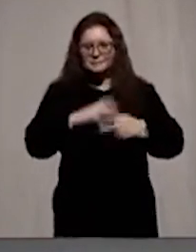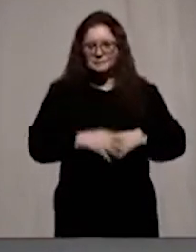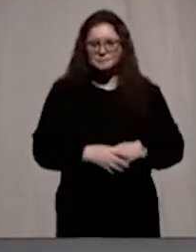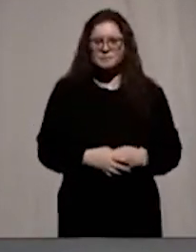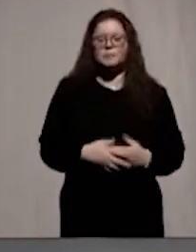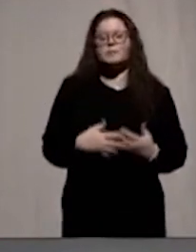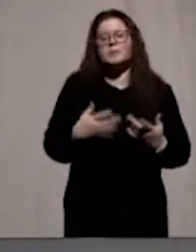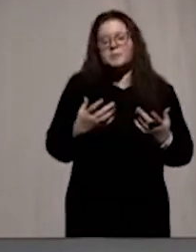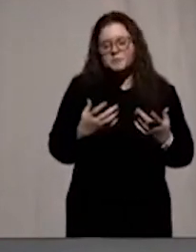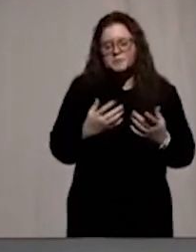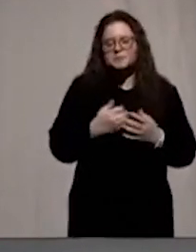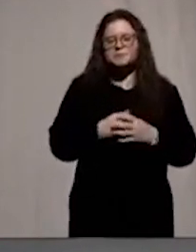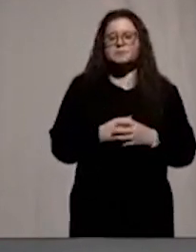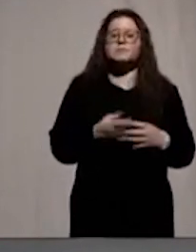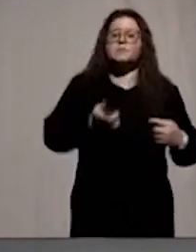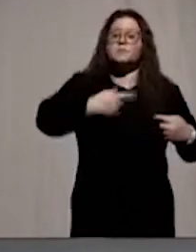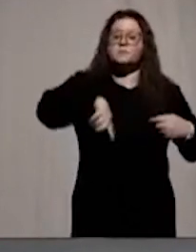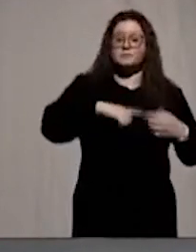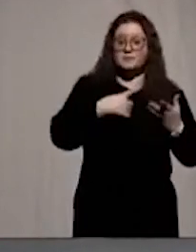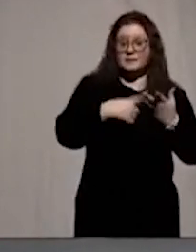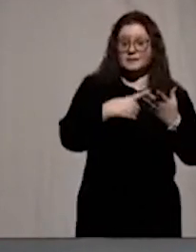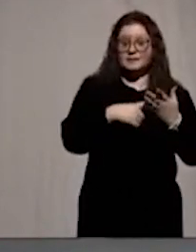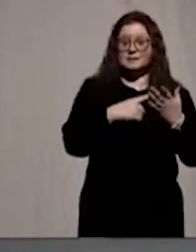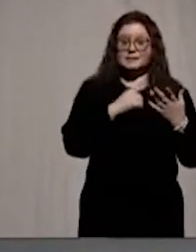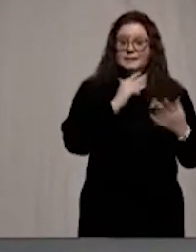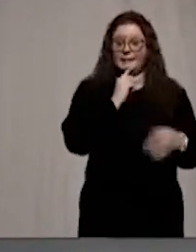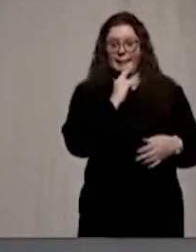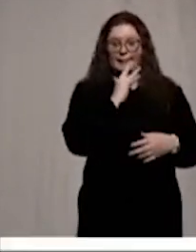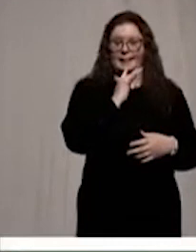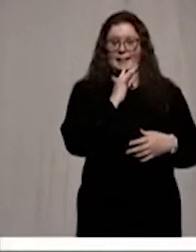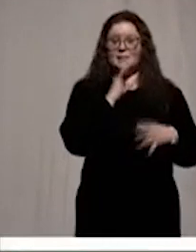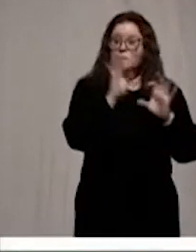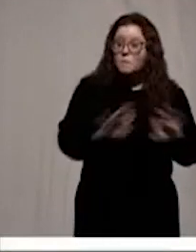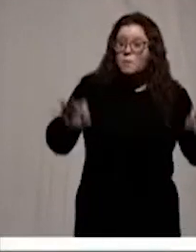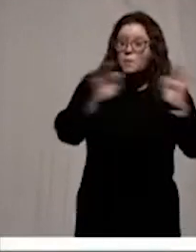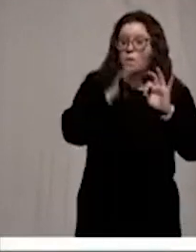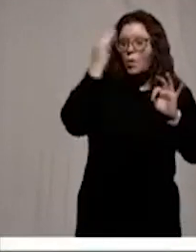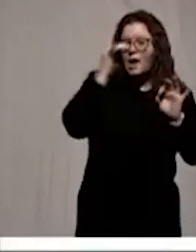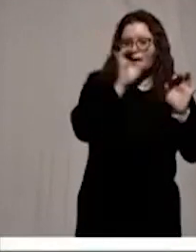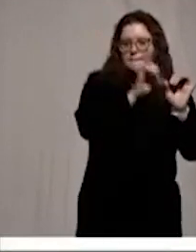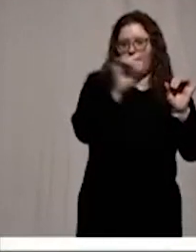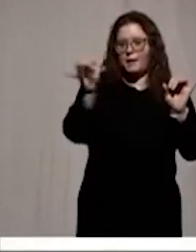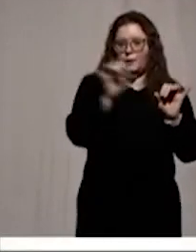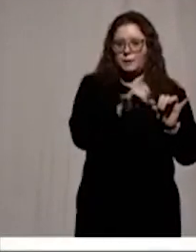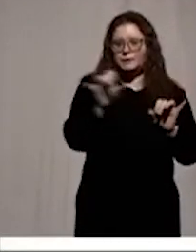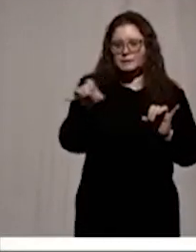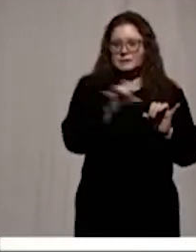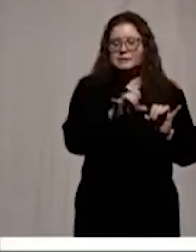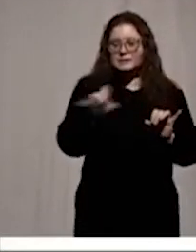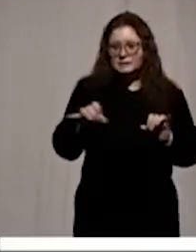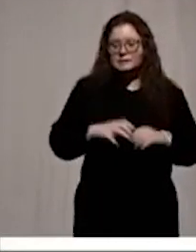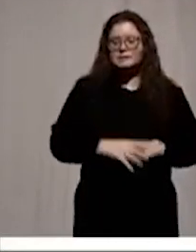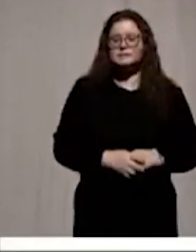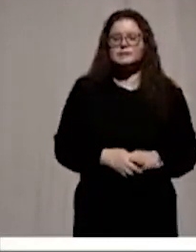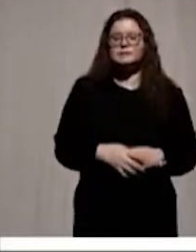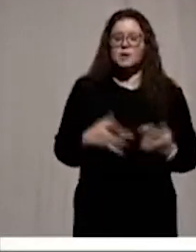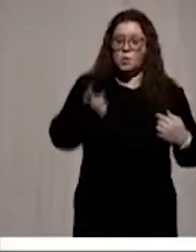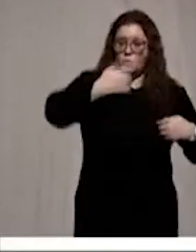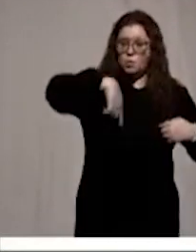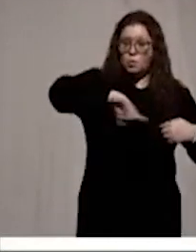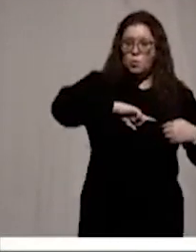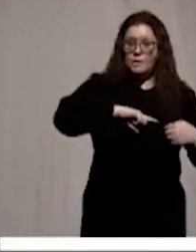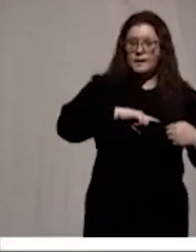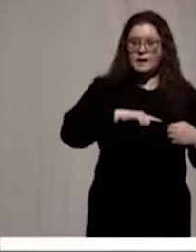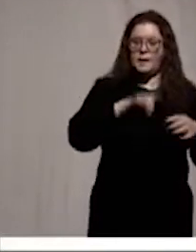But that's the thing. So we were talking about tongue twisters, and the reason that was important is just because of patterns. Patterns is something that makes us different from every other creature in this